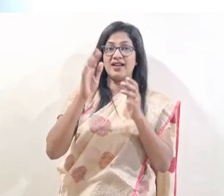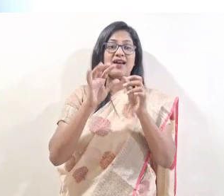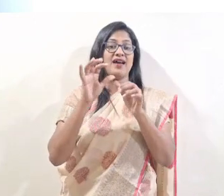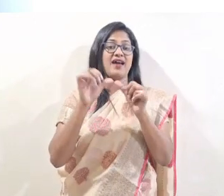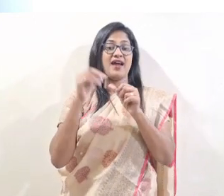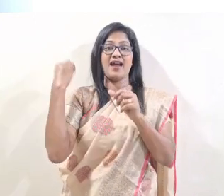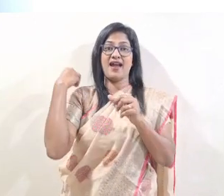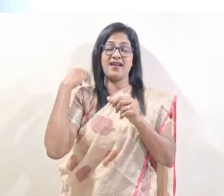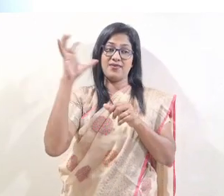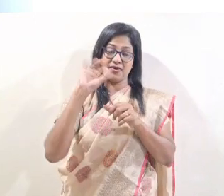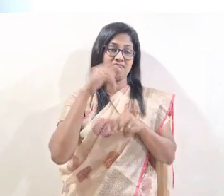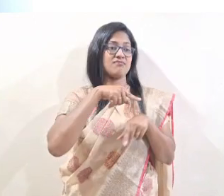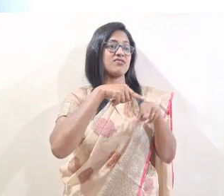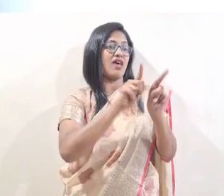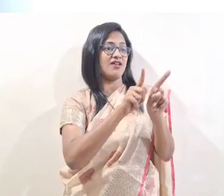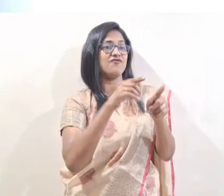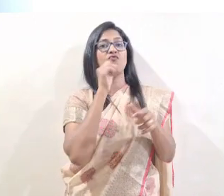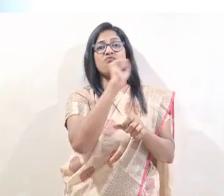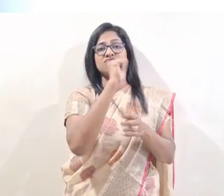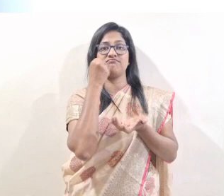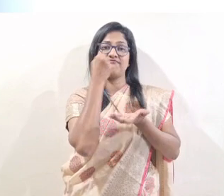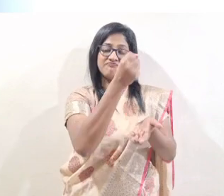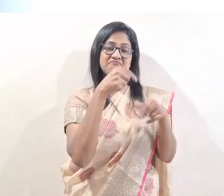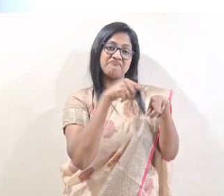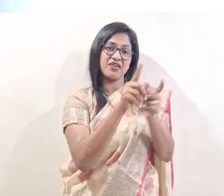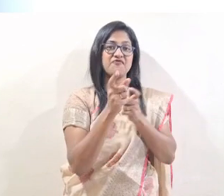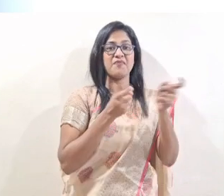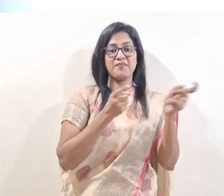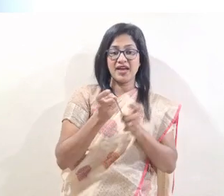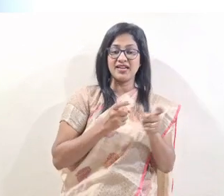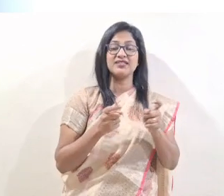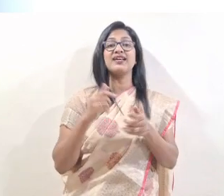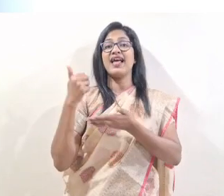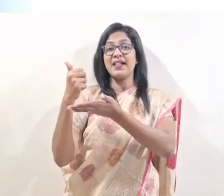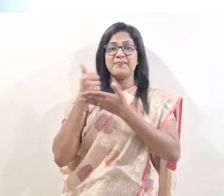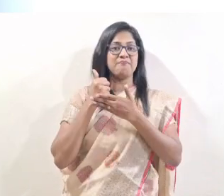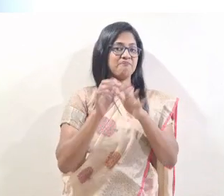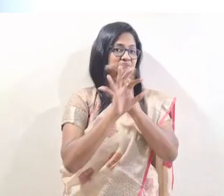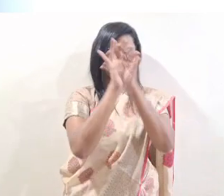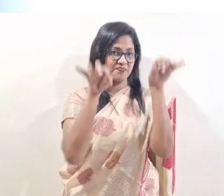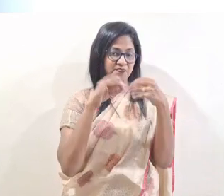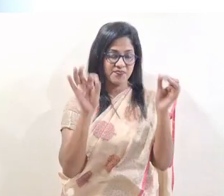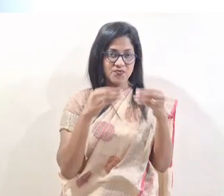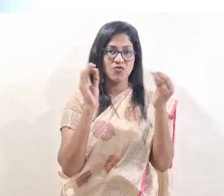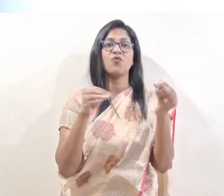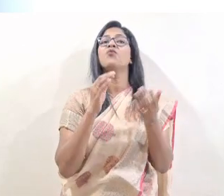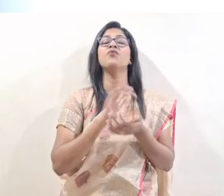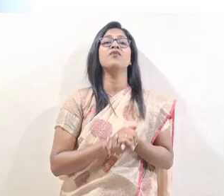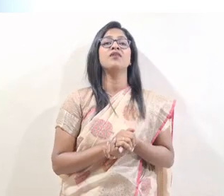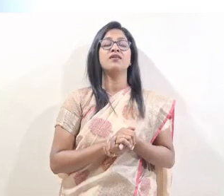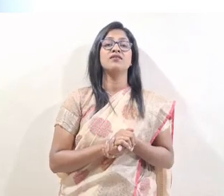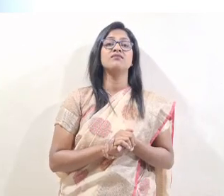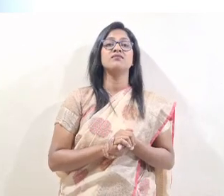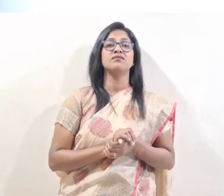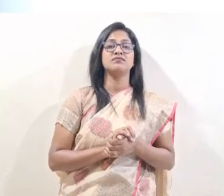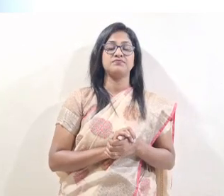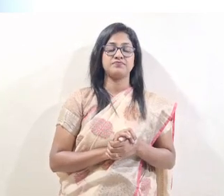yourself. Please manage yourself with your own funds. And there was no relief given. And whatever